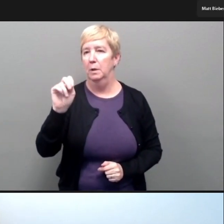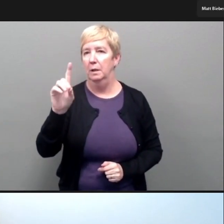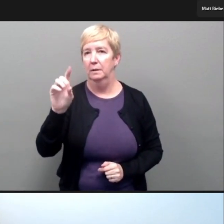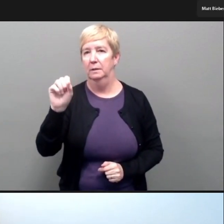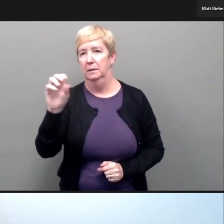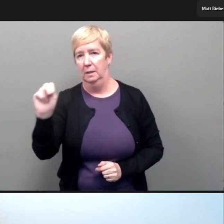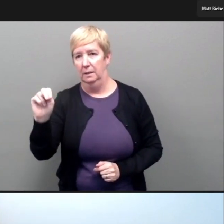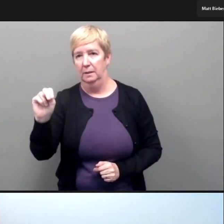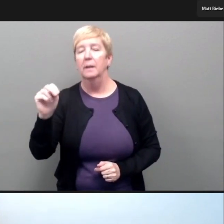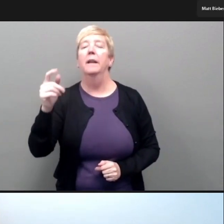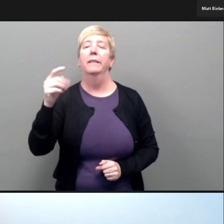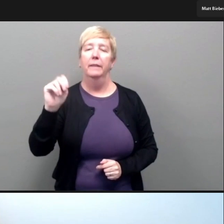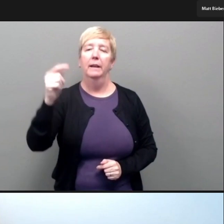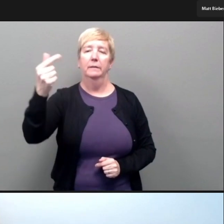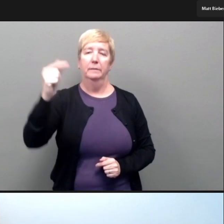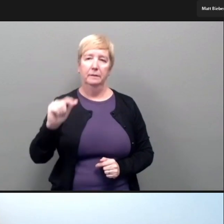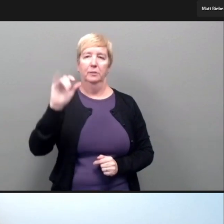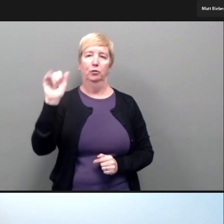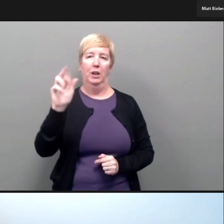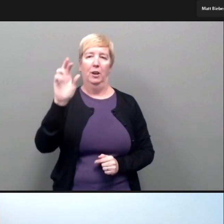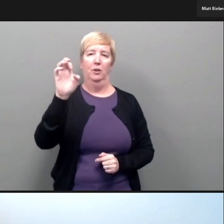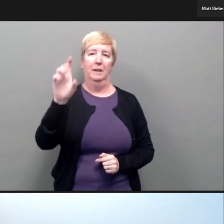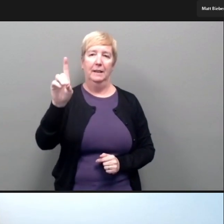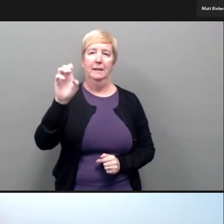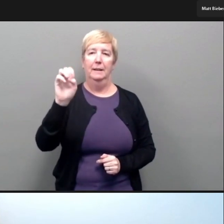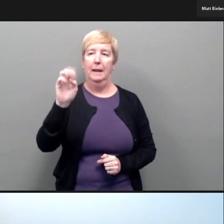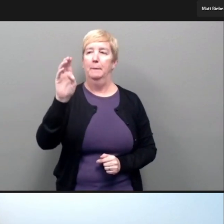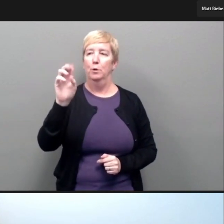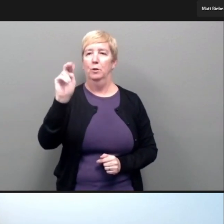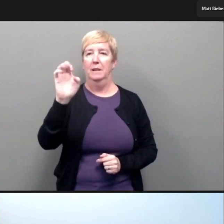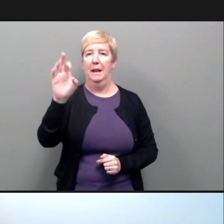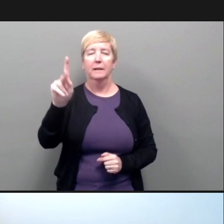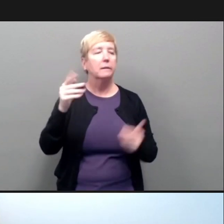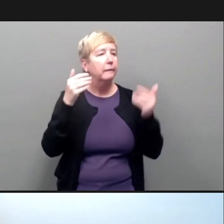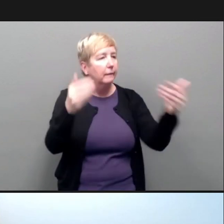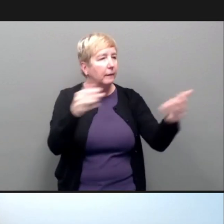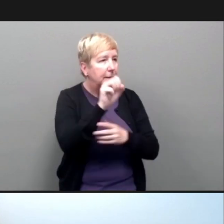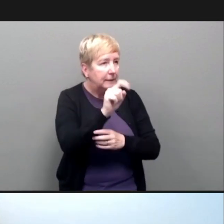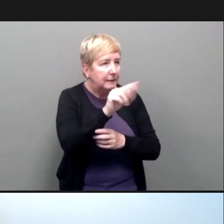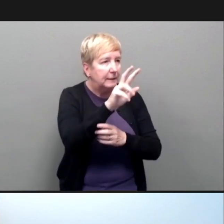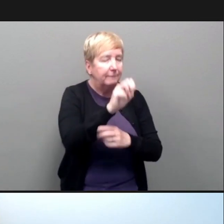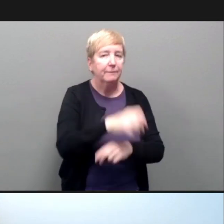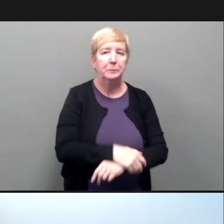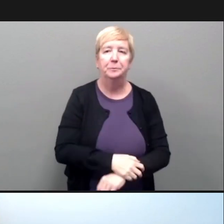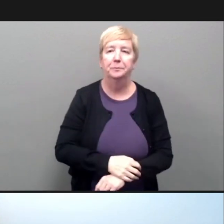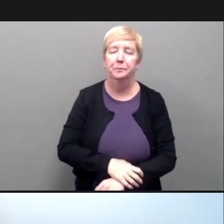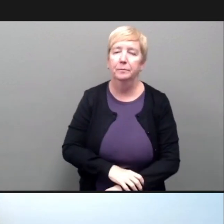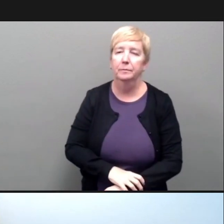followed by Brittany Costello. Steve, you are unmuted.